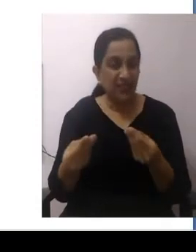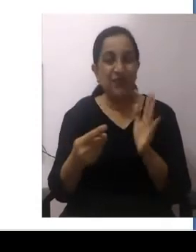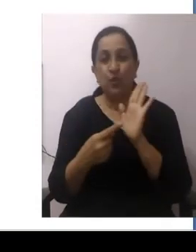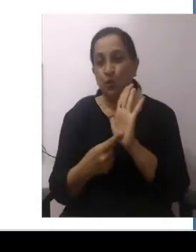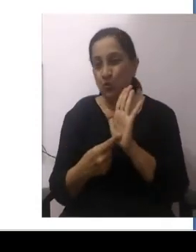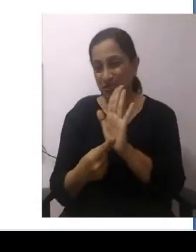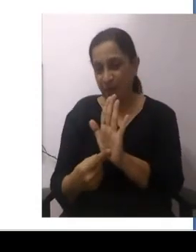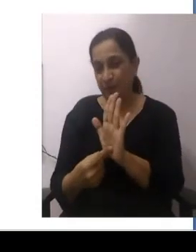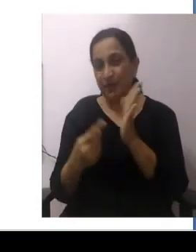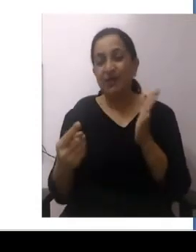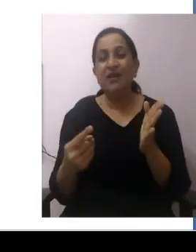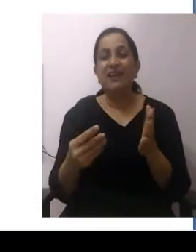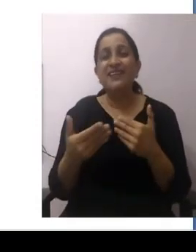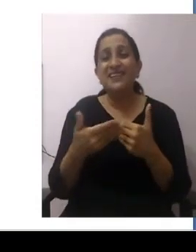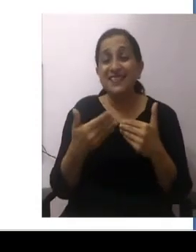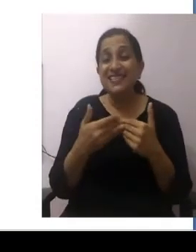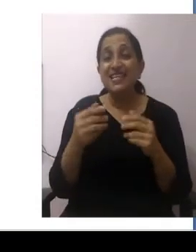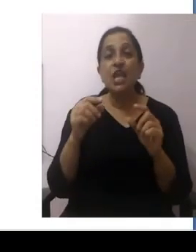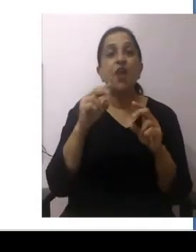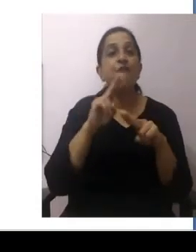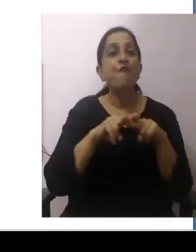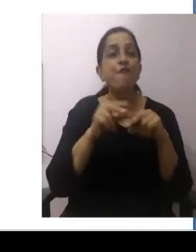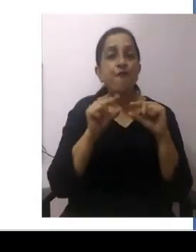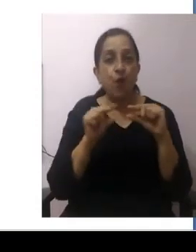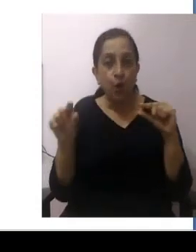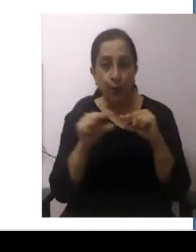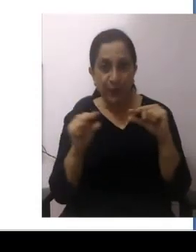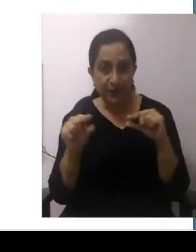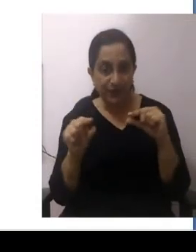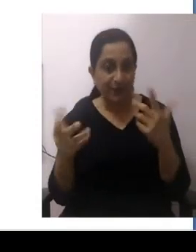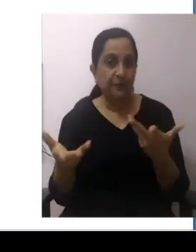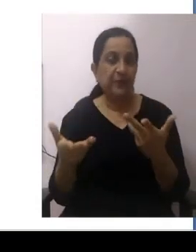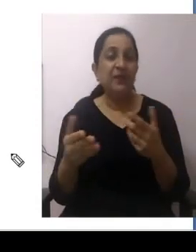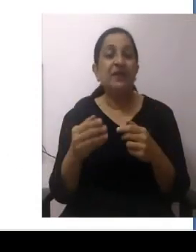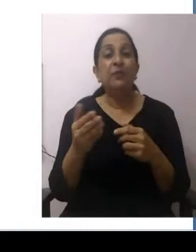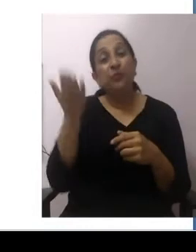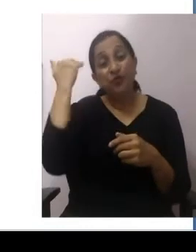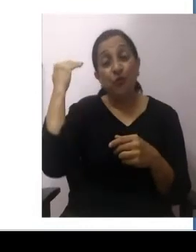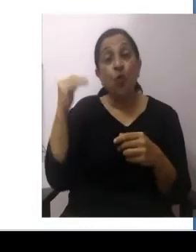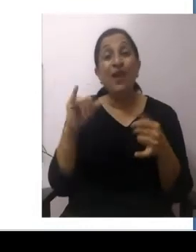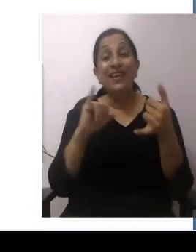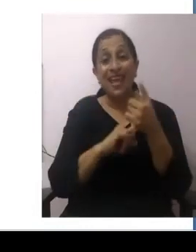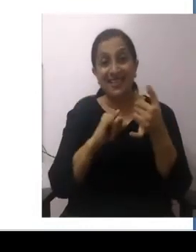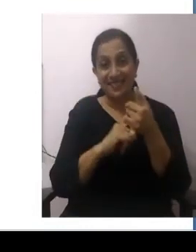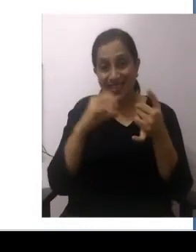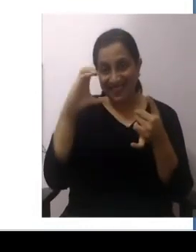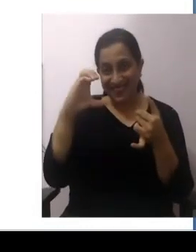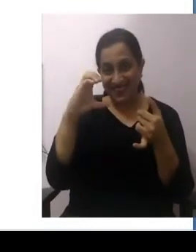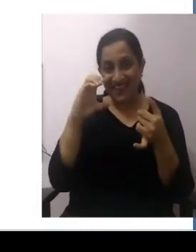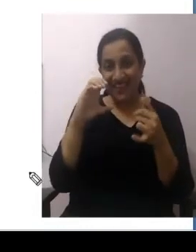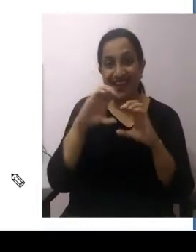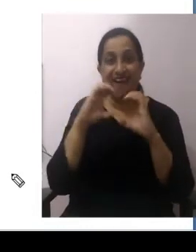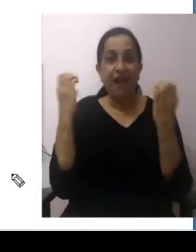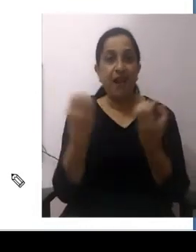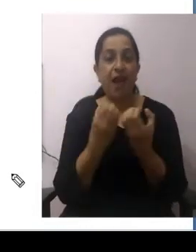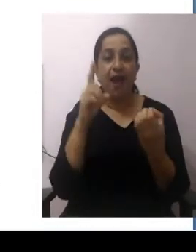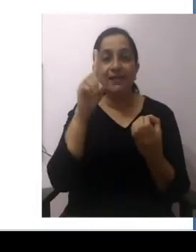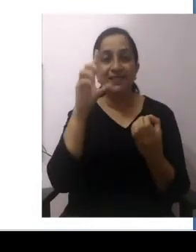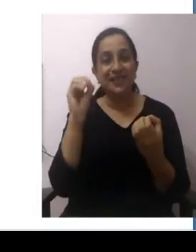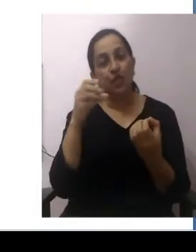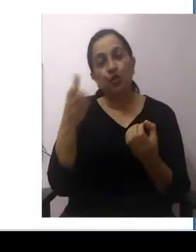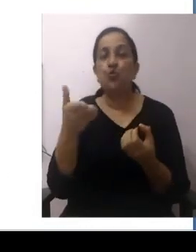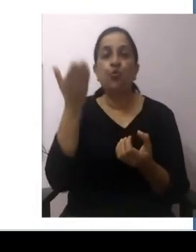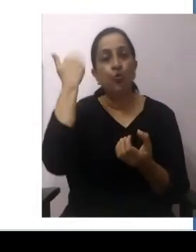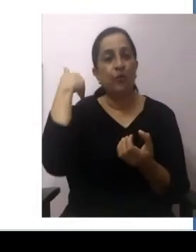chapters. Some of them you have already done at SSLC level, and it will be kind of repetition. So if you practice